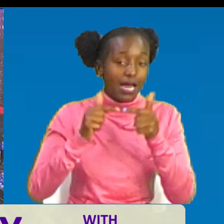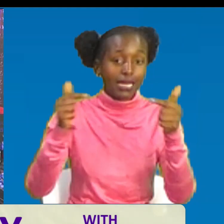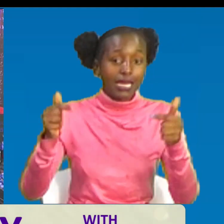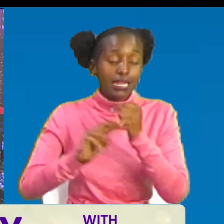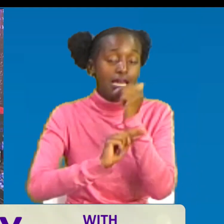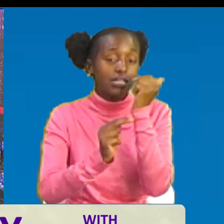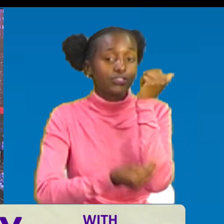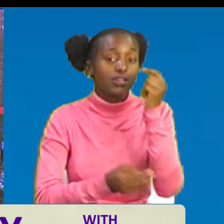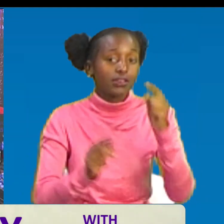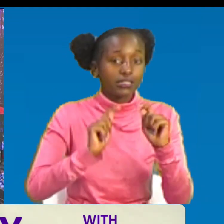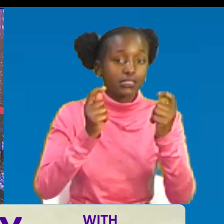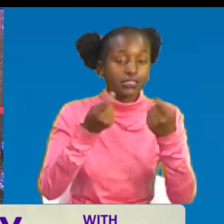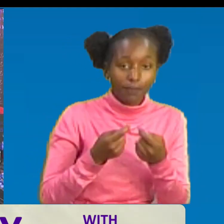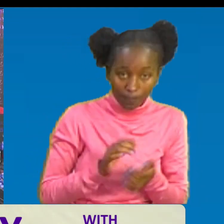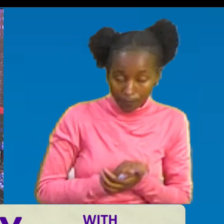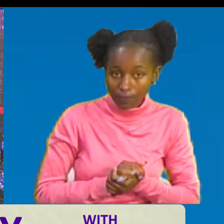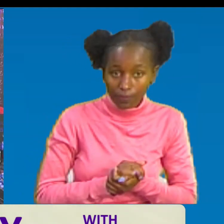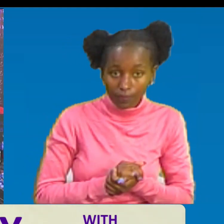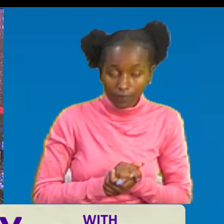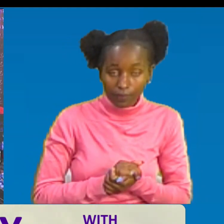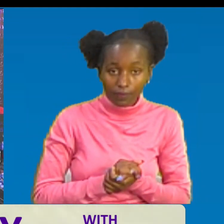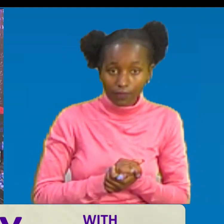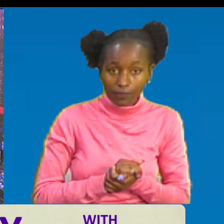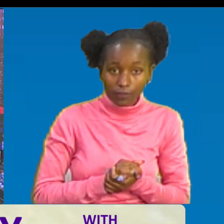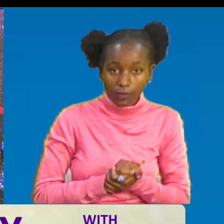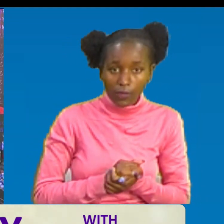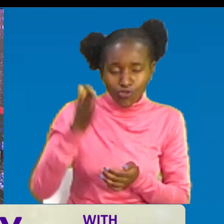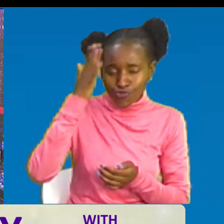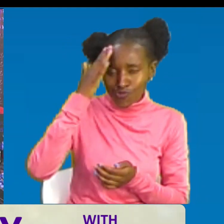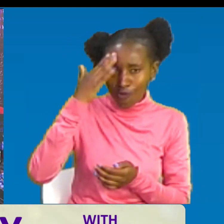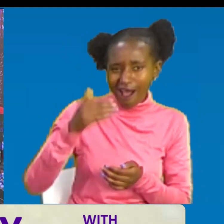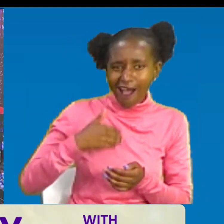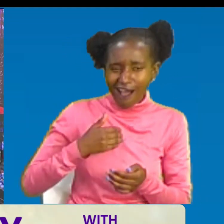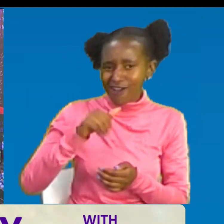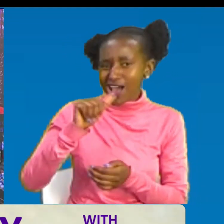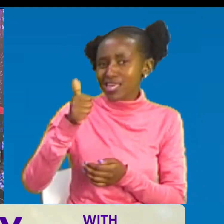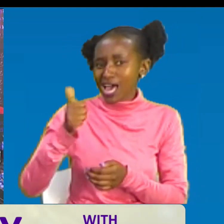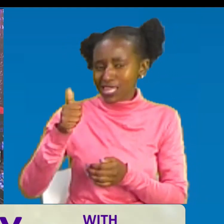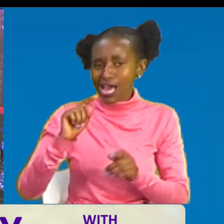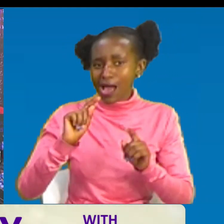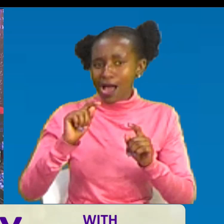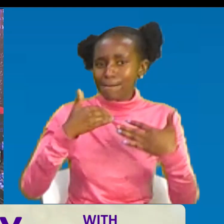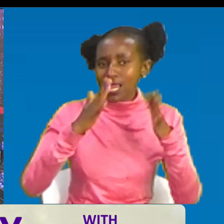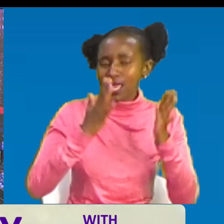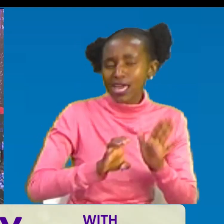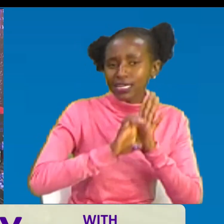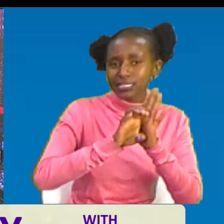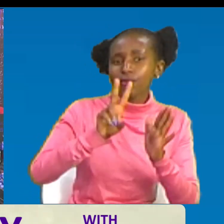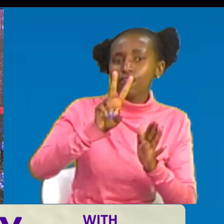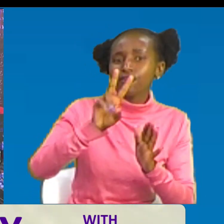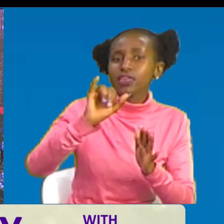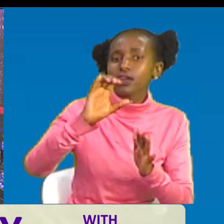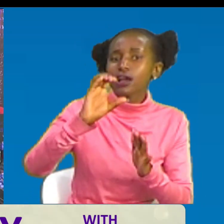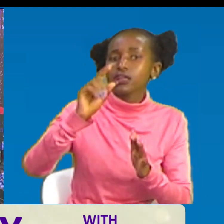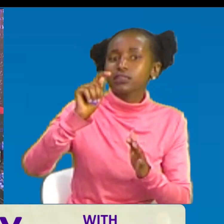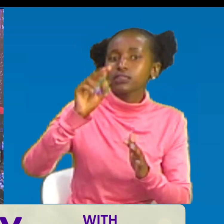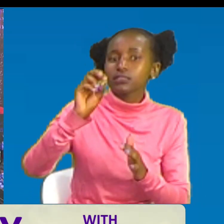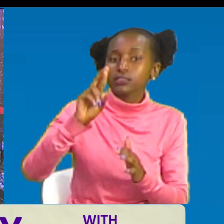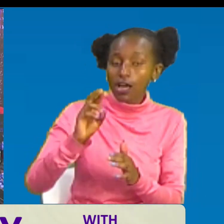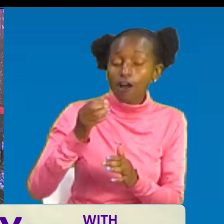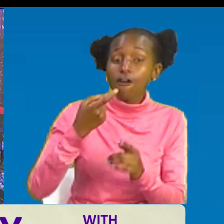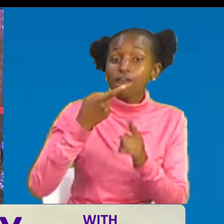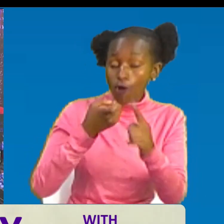side. Nigerian side, boasts of other players like Victor Osimhen, and that is Napoli's top striker, Serie